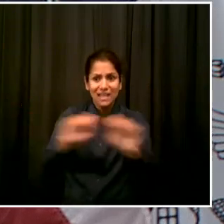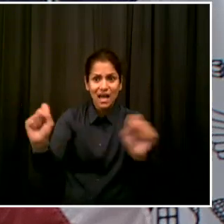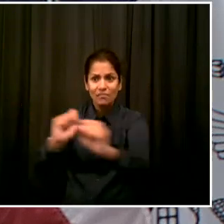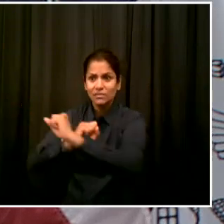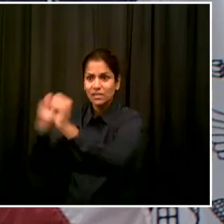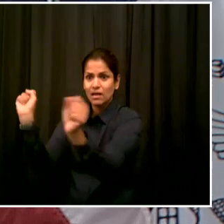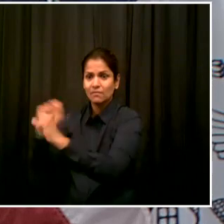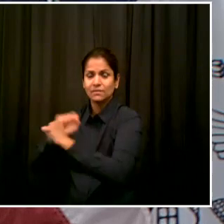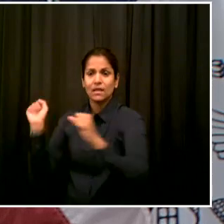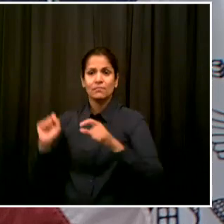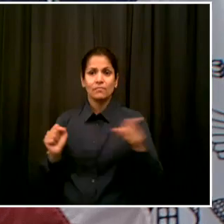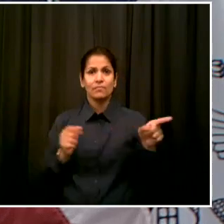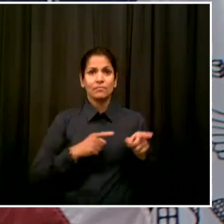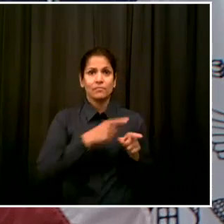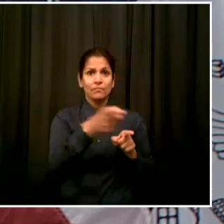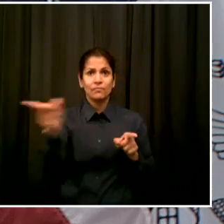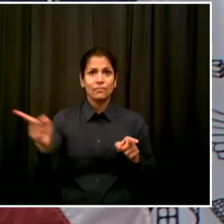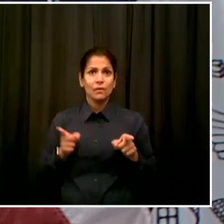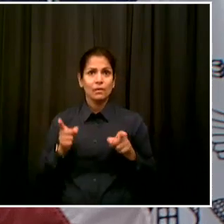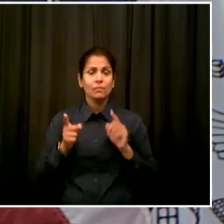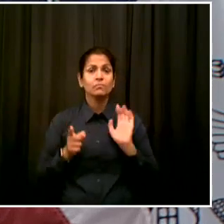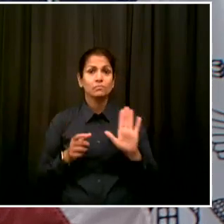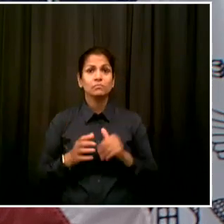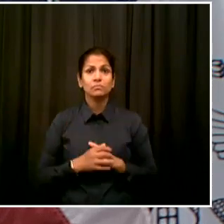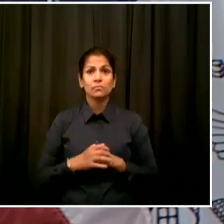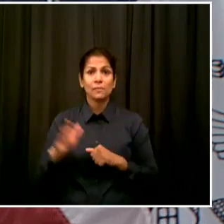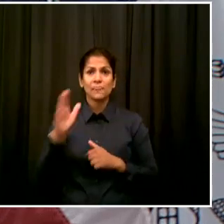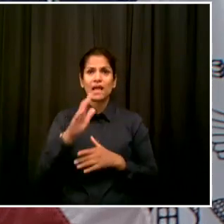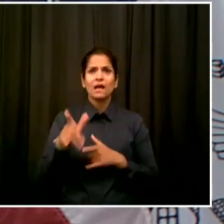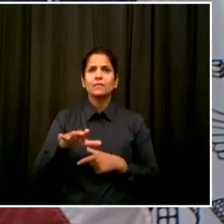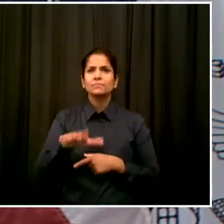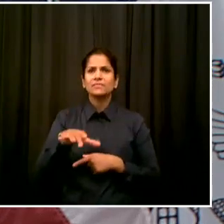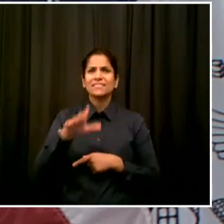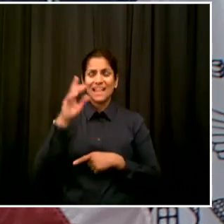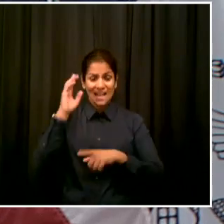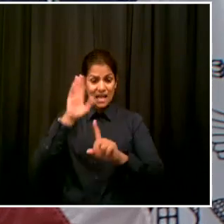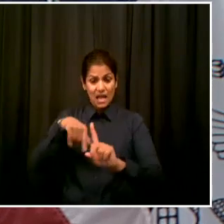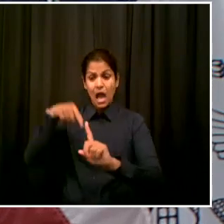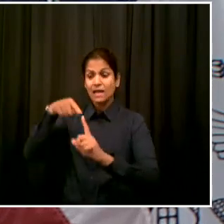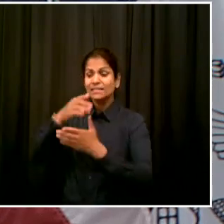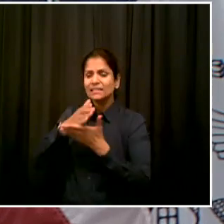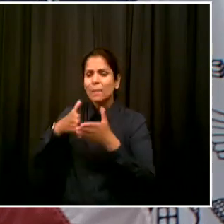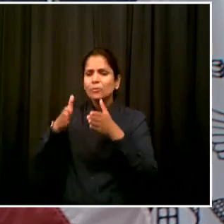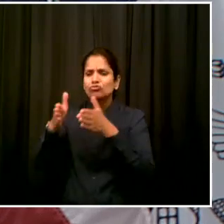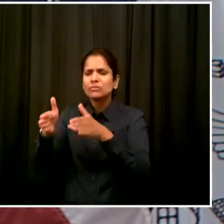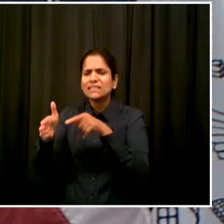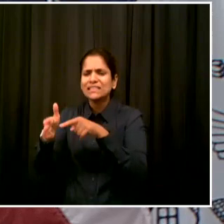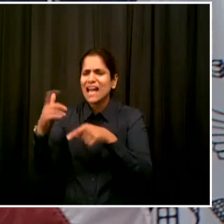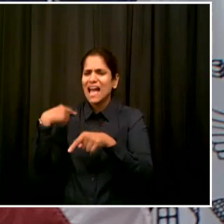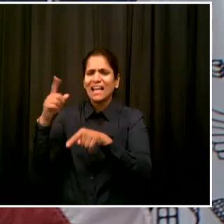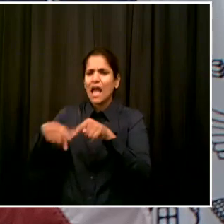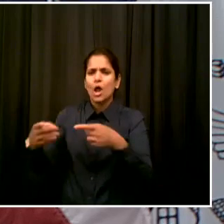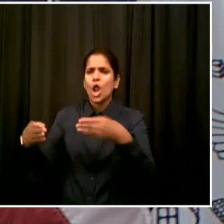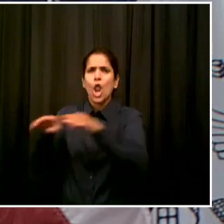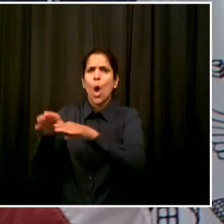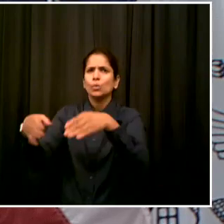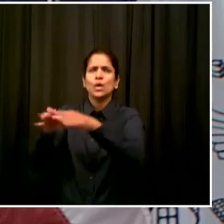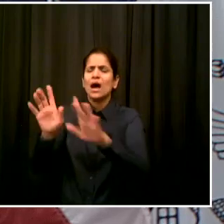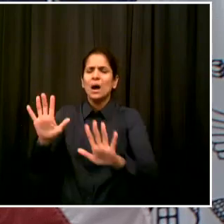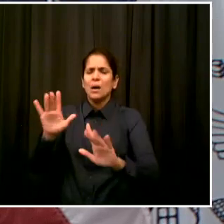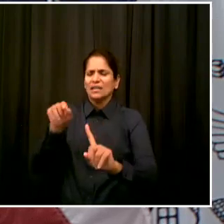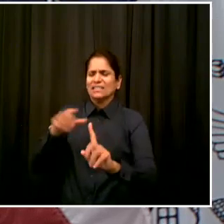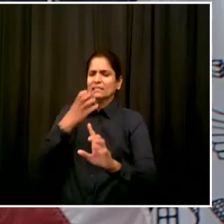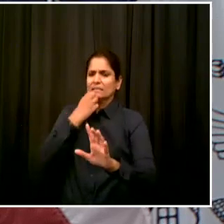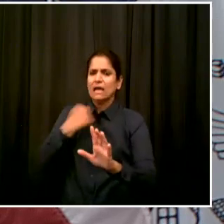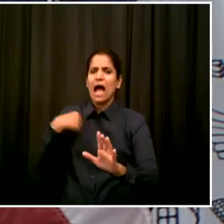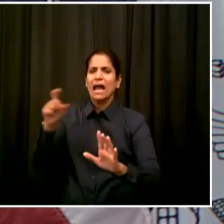that we can do the open restaurants on effectively. And where we combine them, we've combined them in the hours that we thought would be